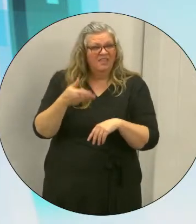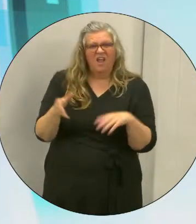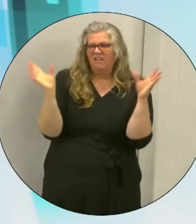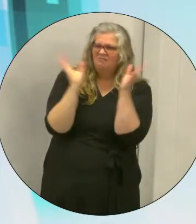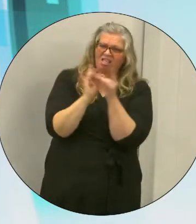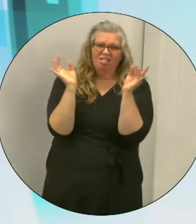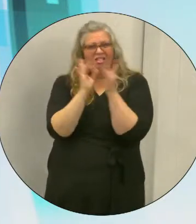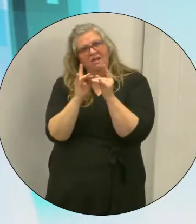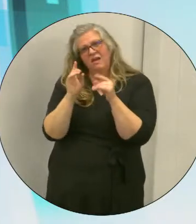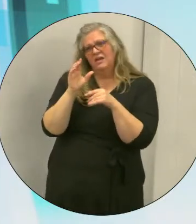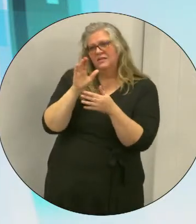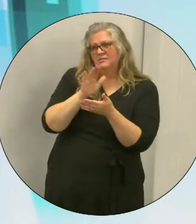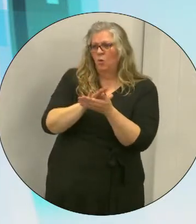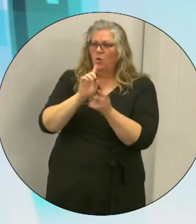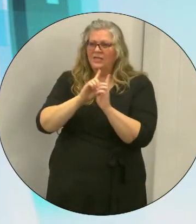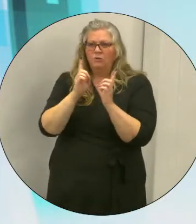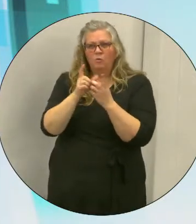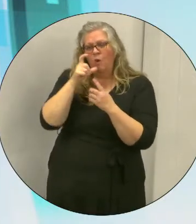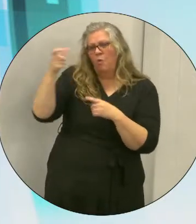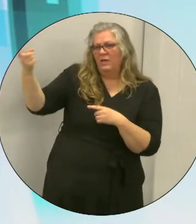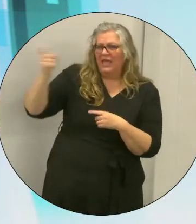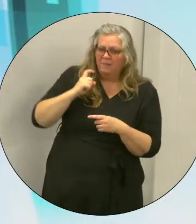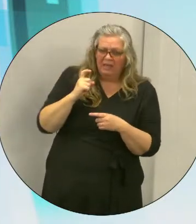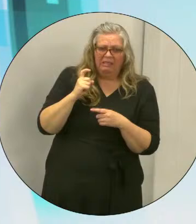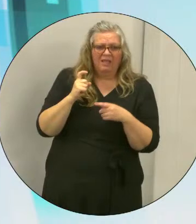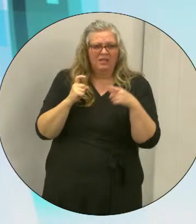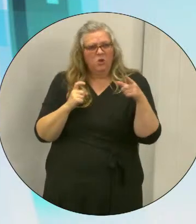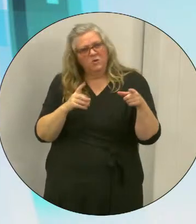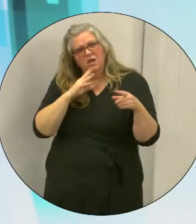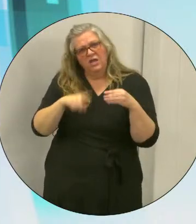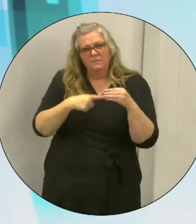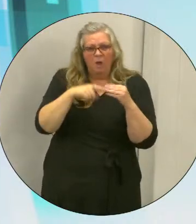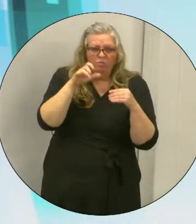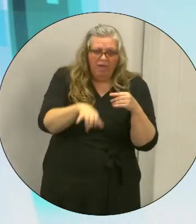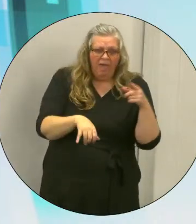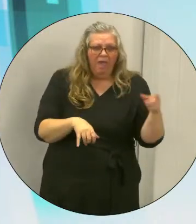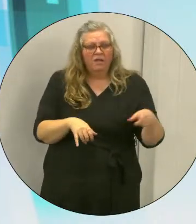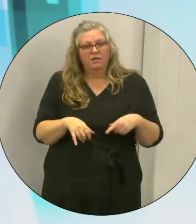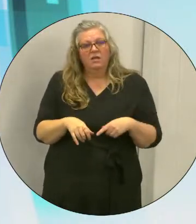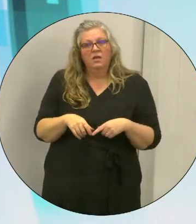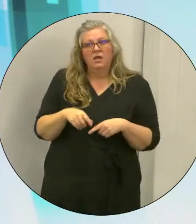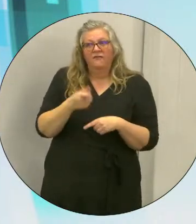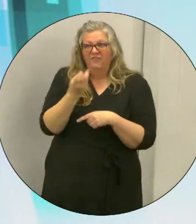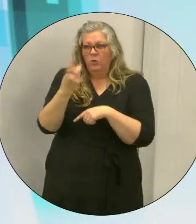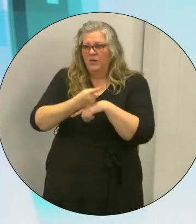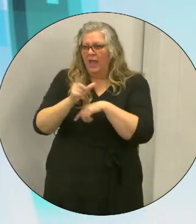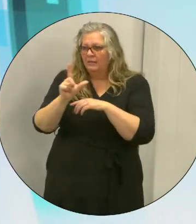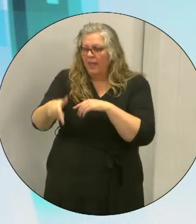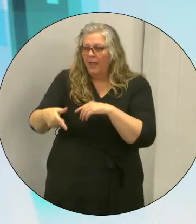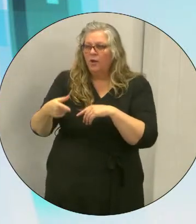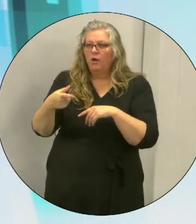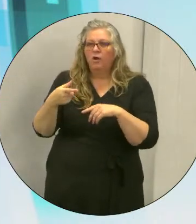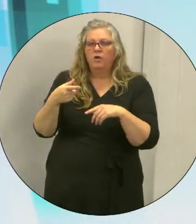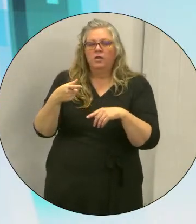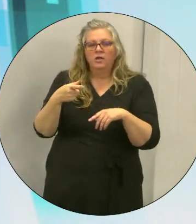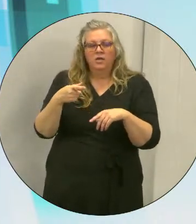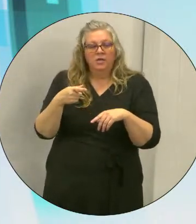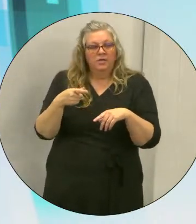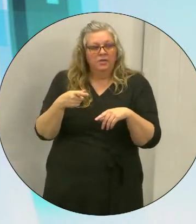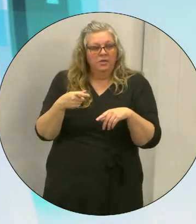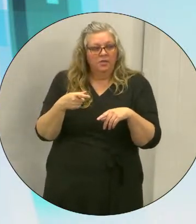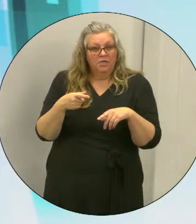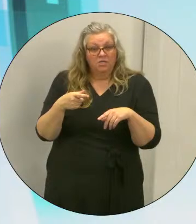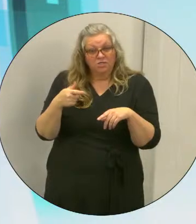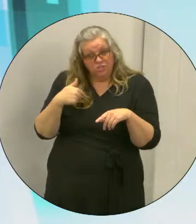won't give me this, and you guys are talking about that. And she made sure when she saw me a couple days later that it wasn't something that she